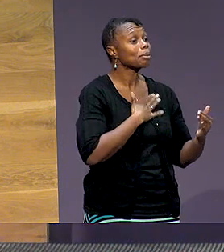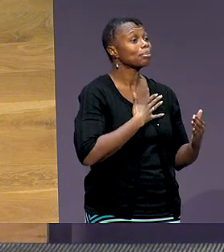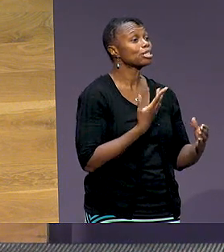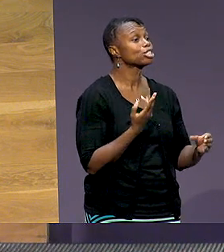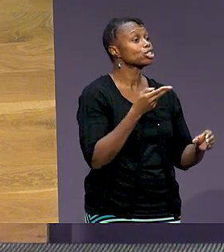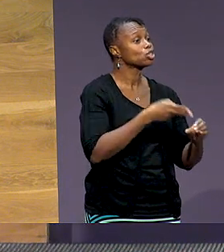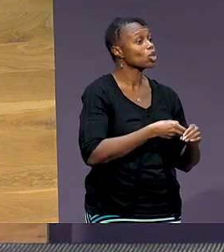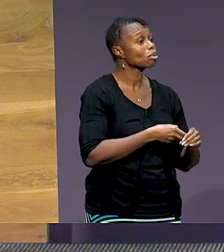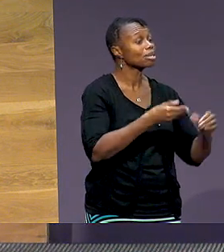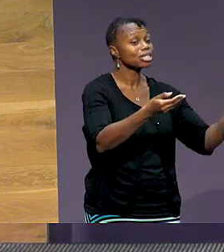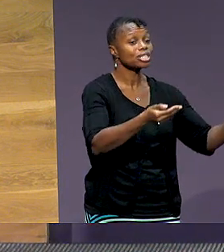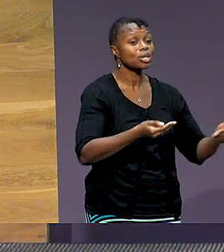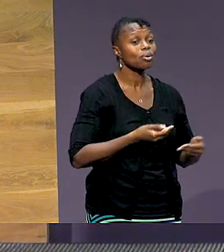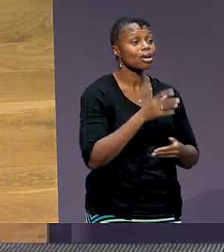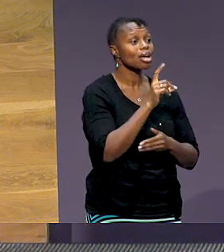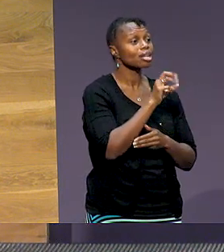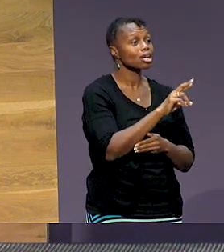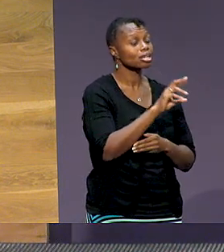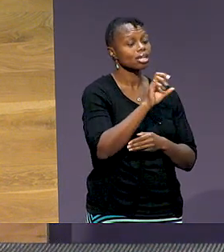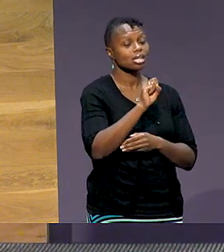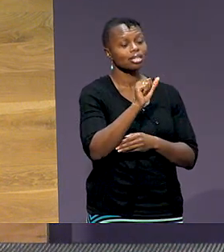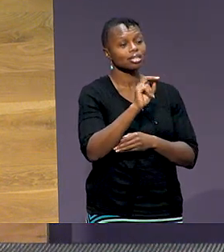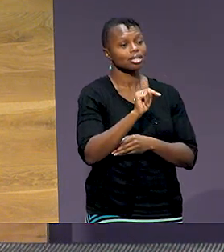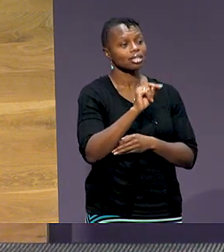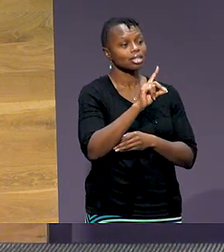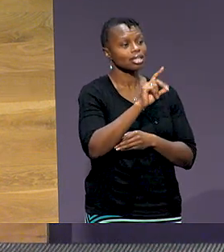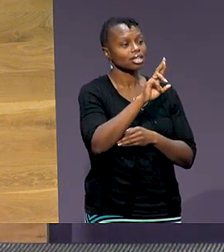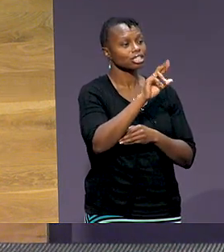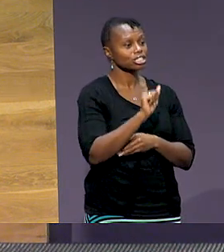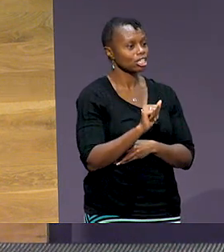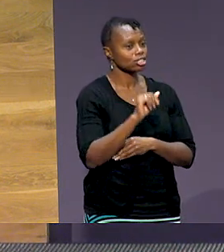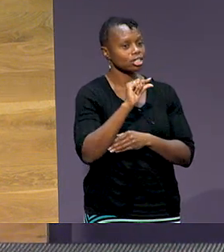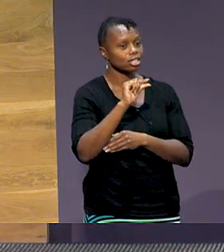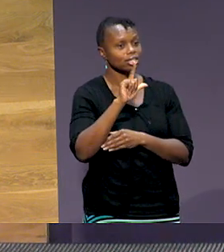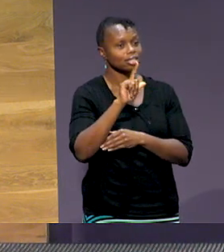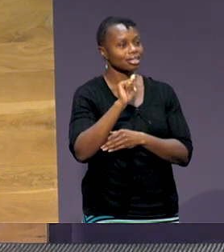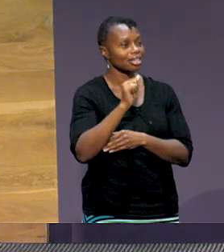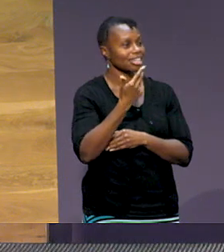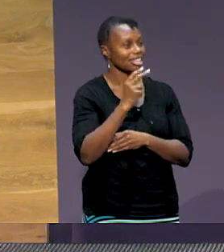in welcoming Dr. Sandra Glahn and our panelists to chapel today.